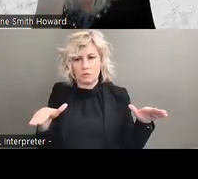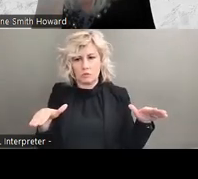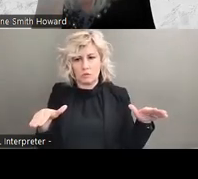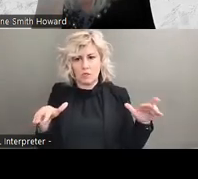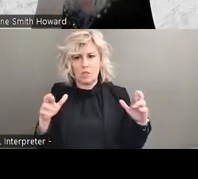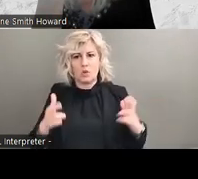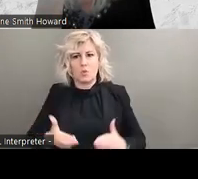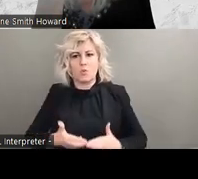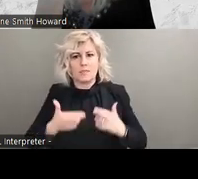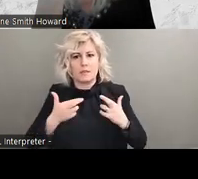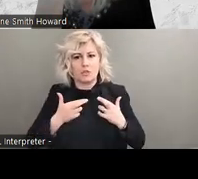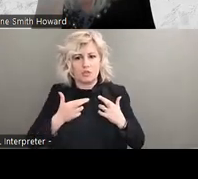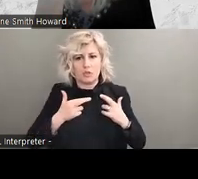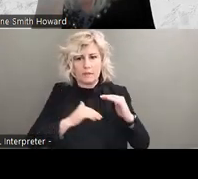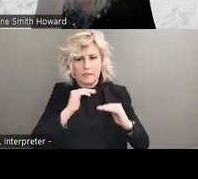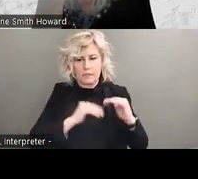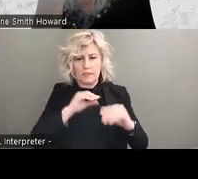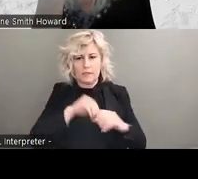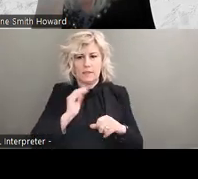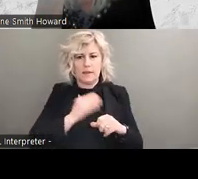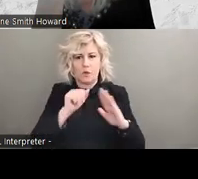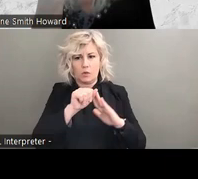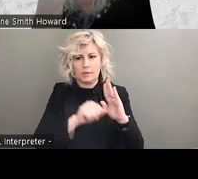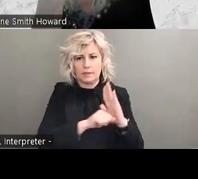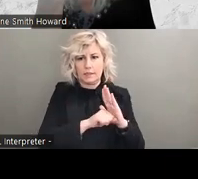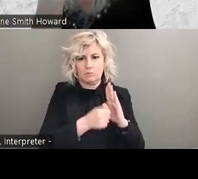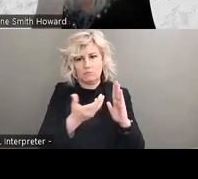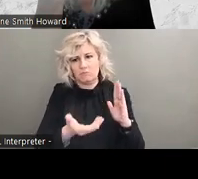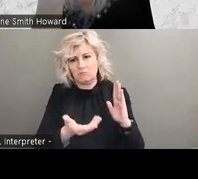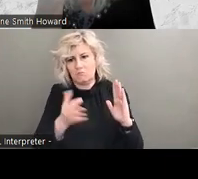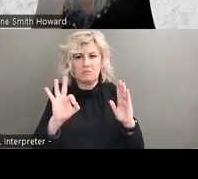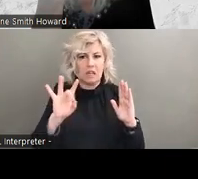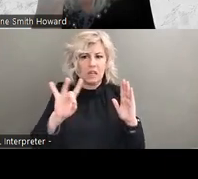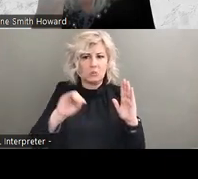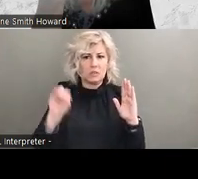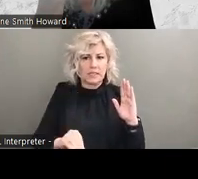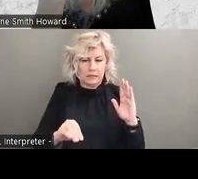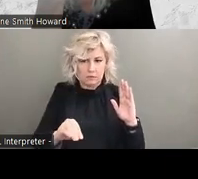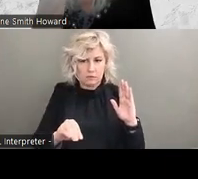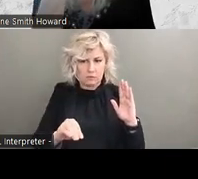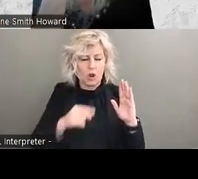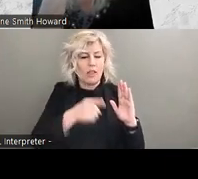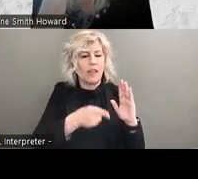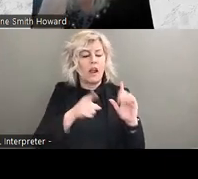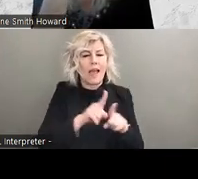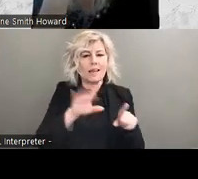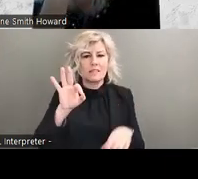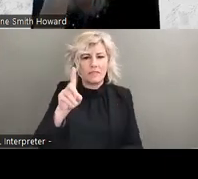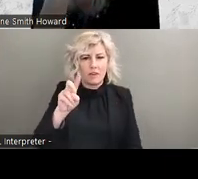residential facilities in our state, I would say 98% of them are there as foster care